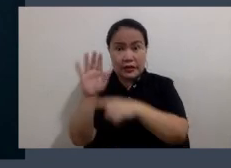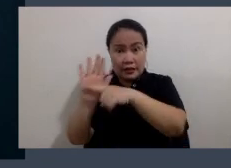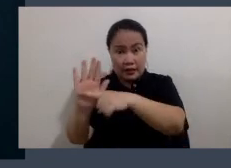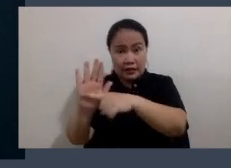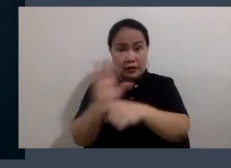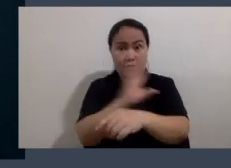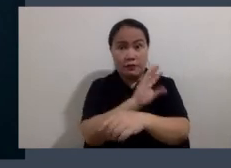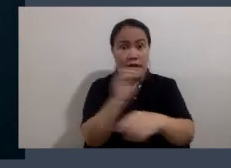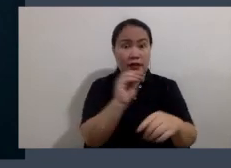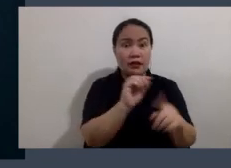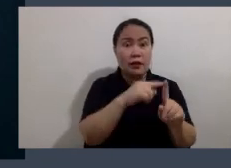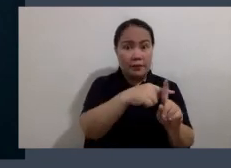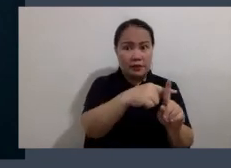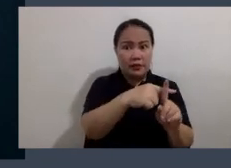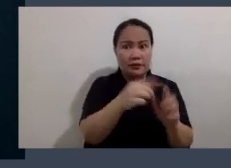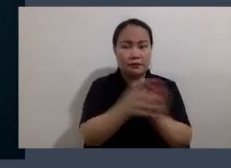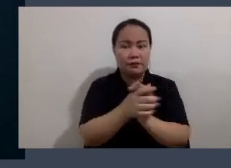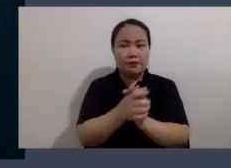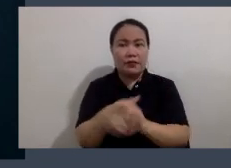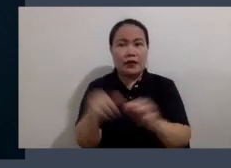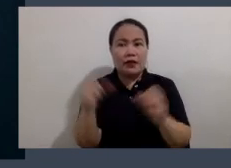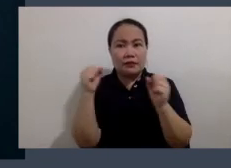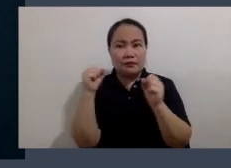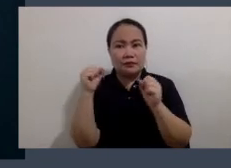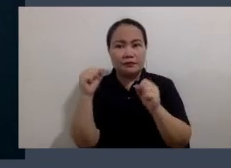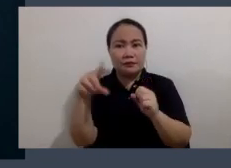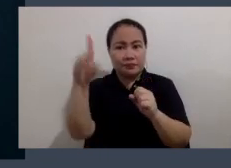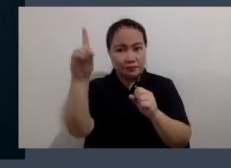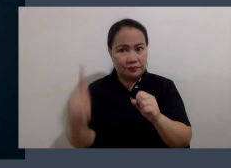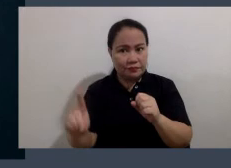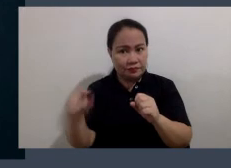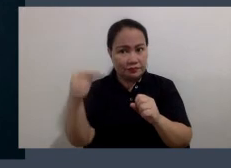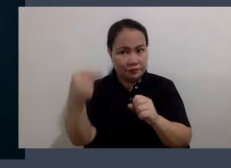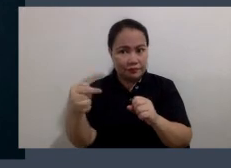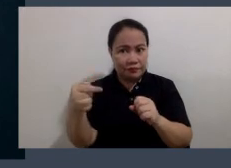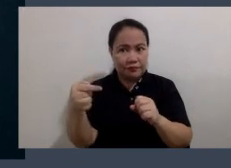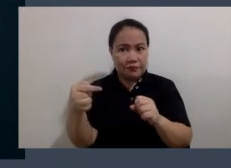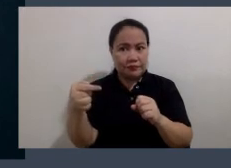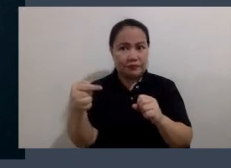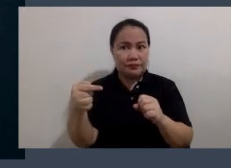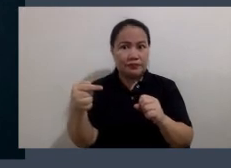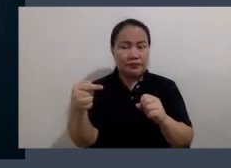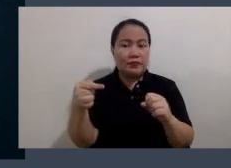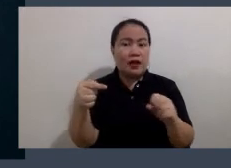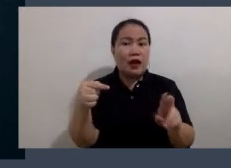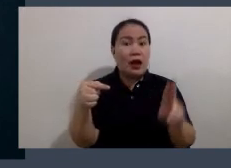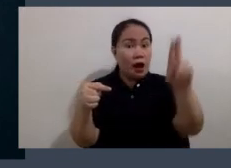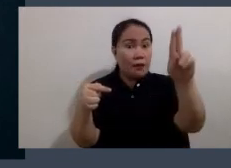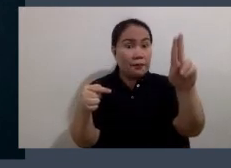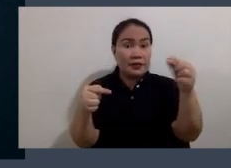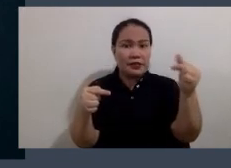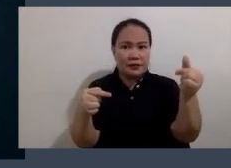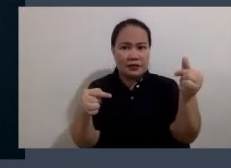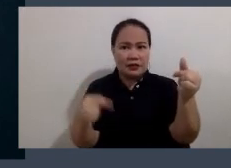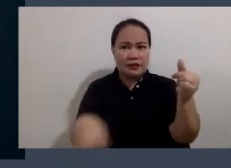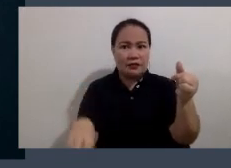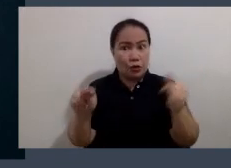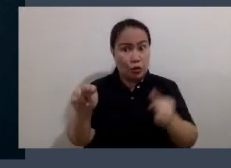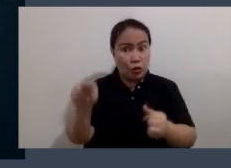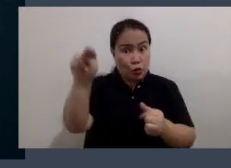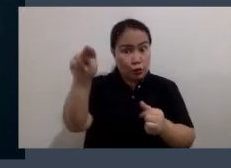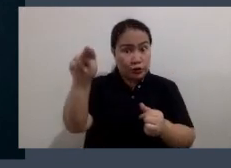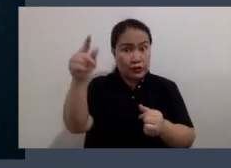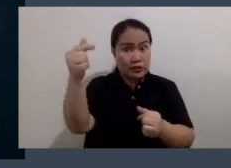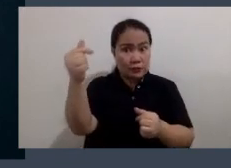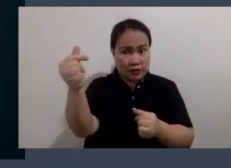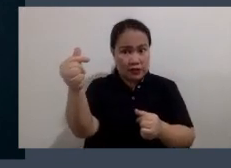is positive. Warm is negative. Down, that is negative. Up is positive. North is